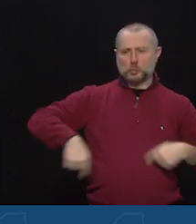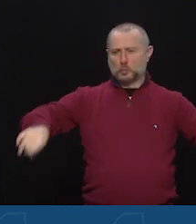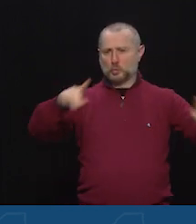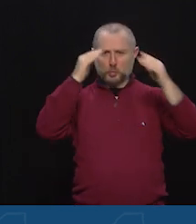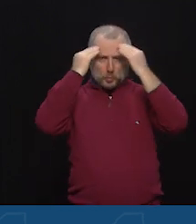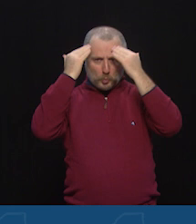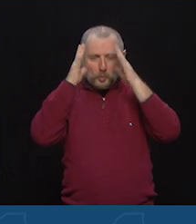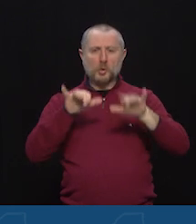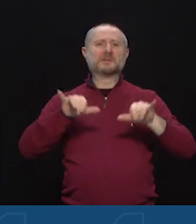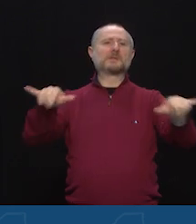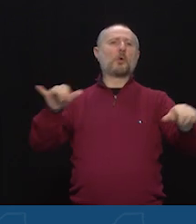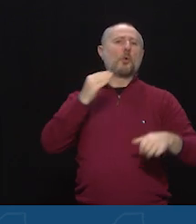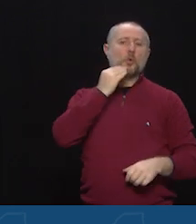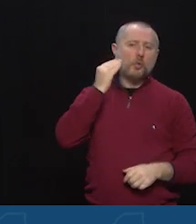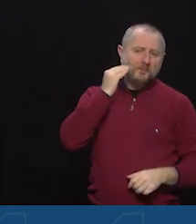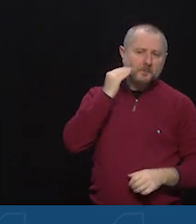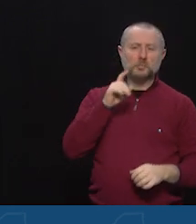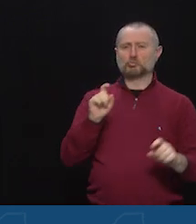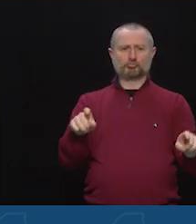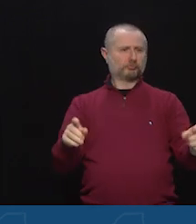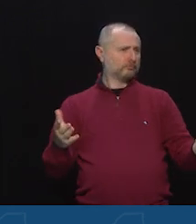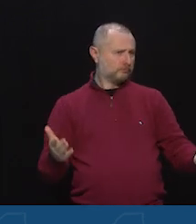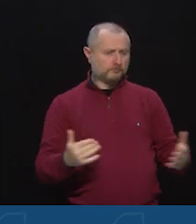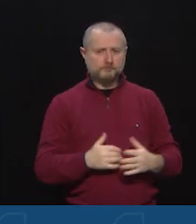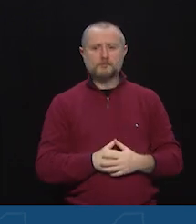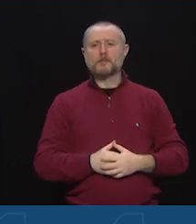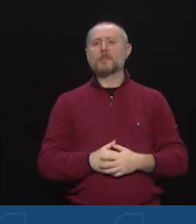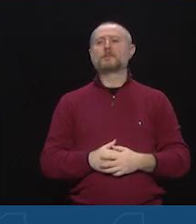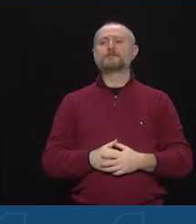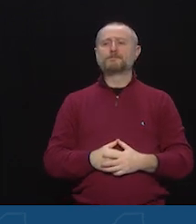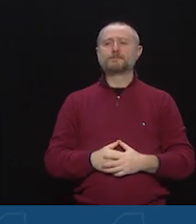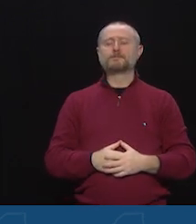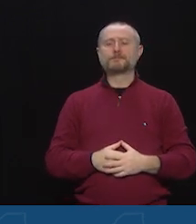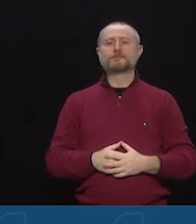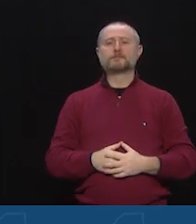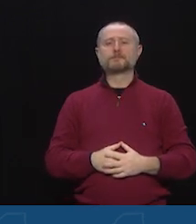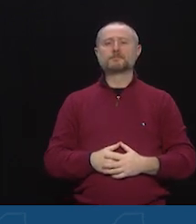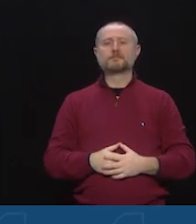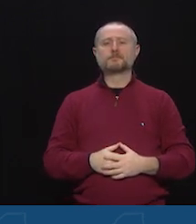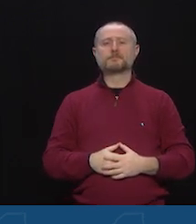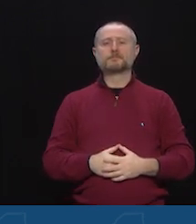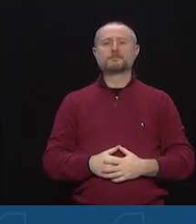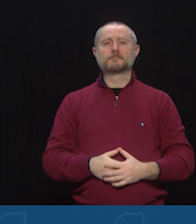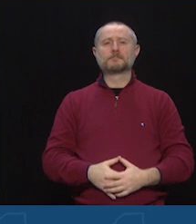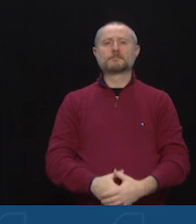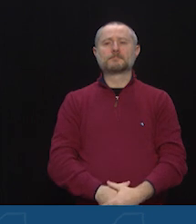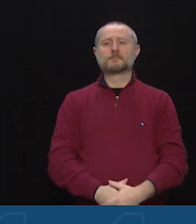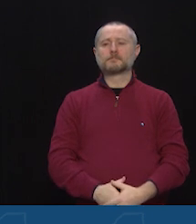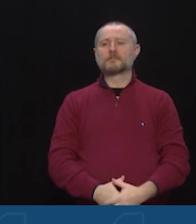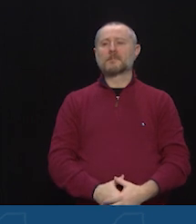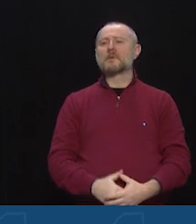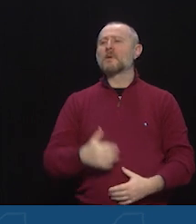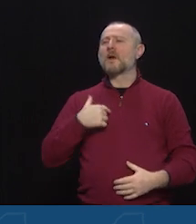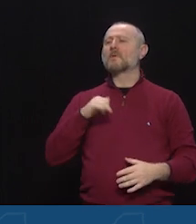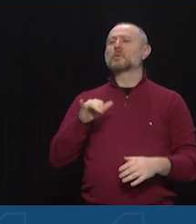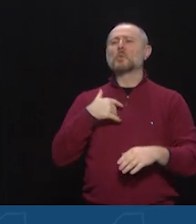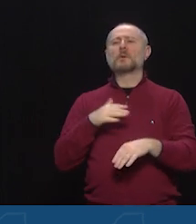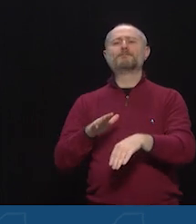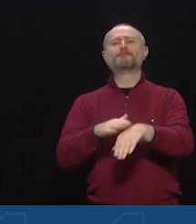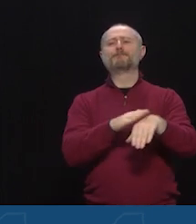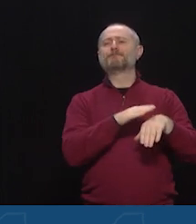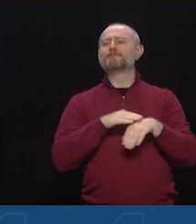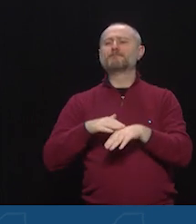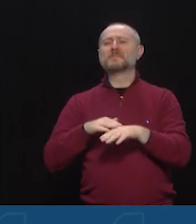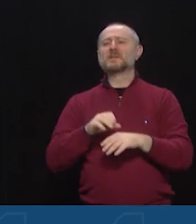unnecessarily, and we have that evidence right here. So we have been upgrading the blizzard warning. Suffolk County is under a blizzard warning right